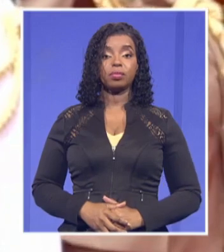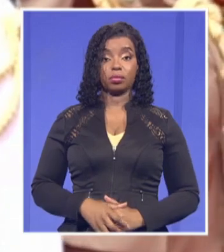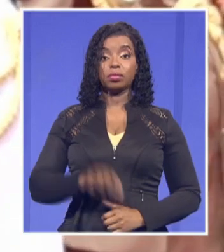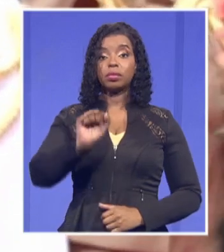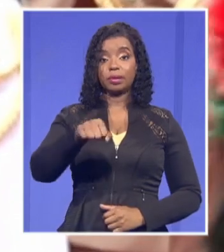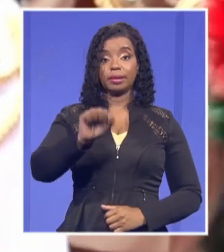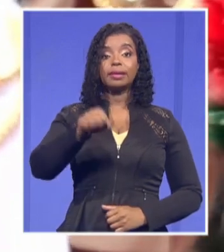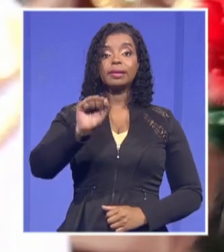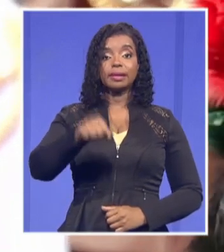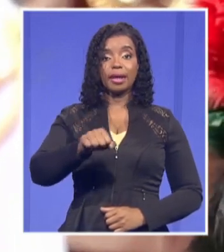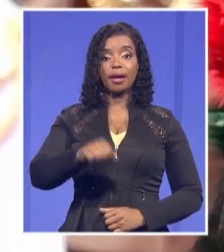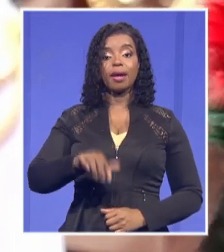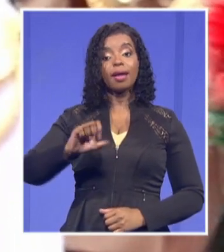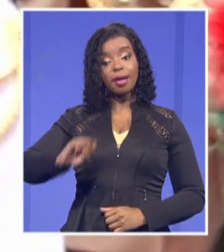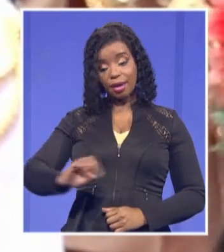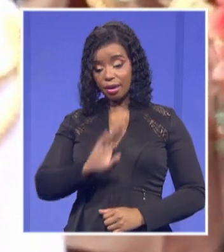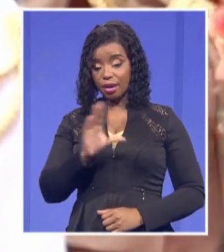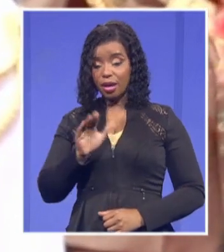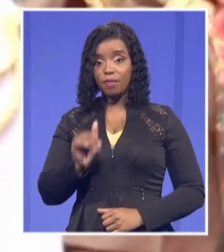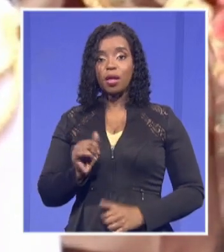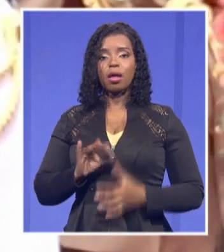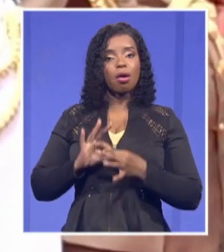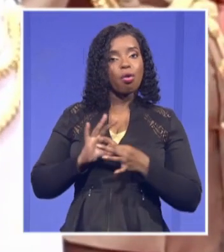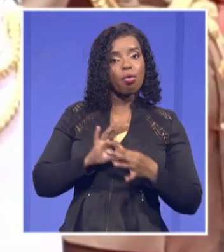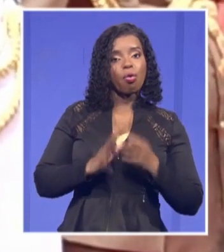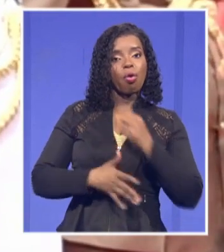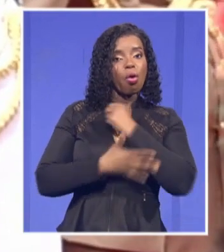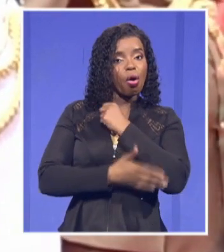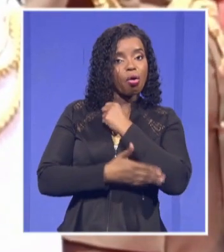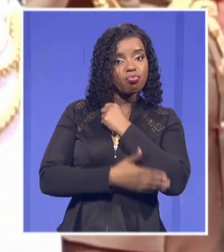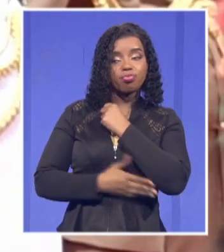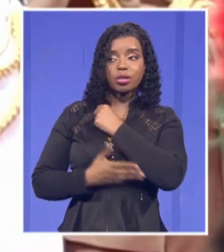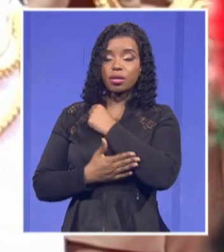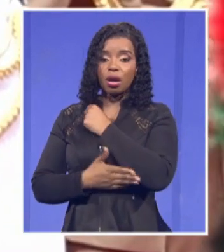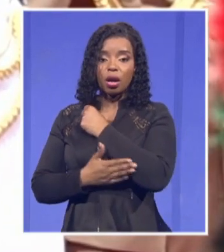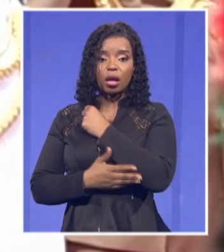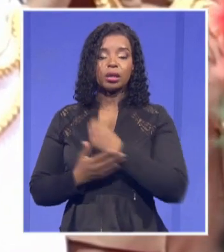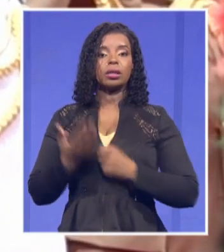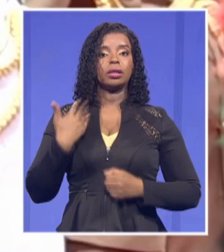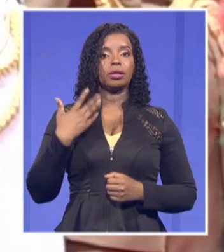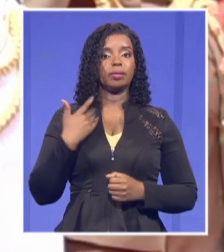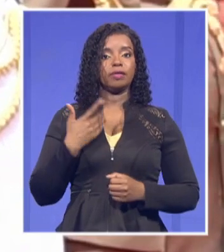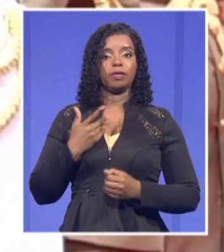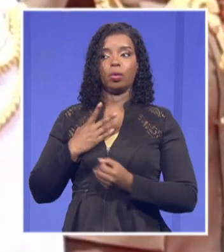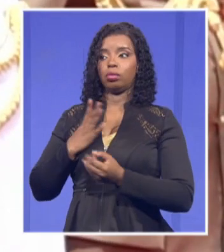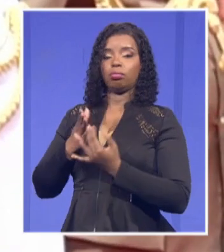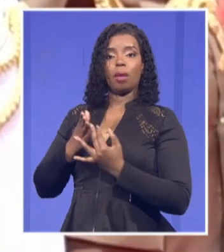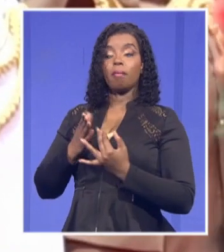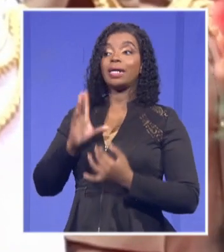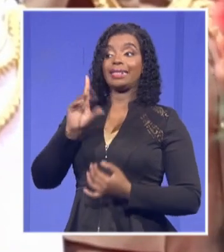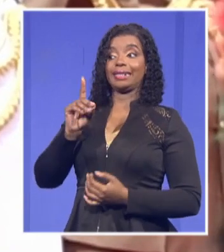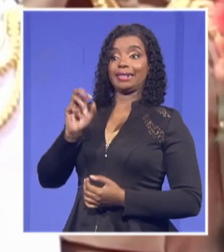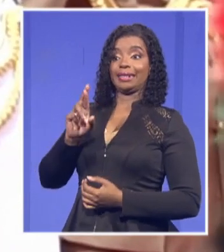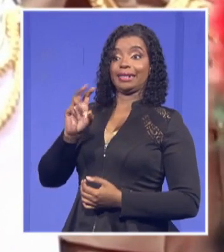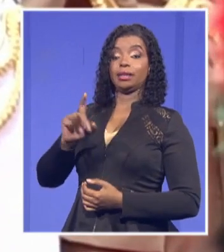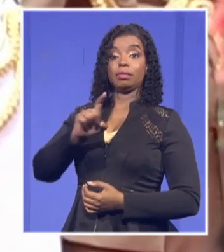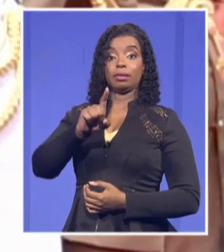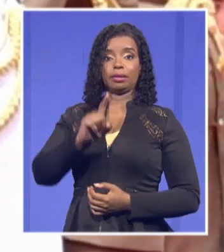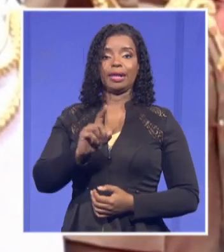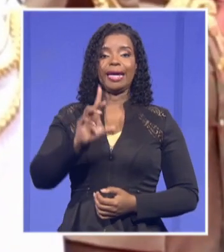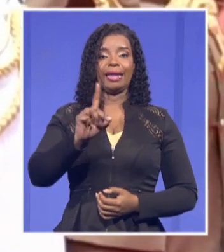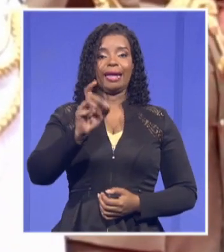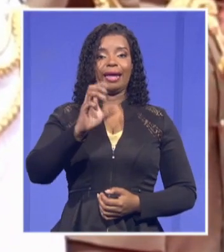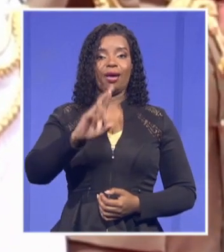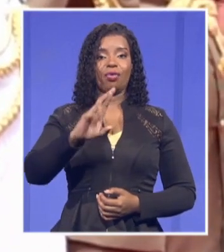bringing together countries where you have groups that are fighting. We saw it with the DRC as well. With the DRC, the long protracted